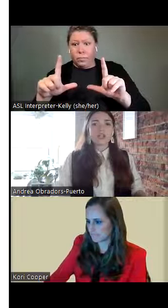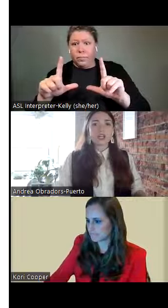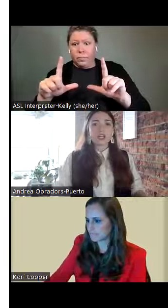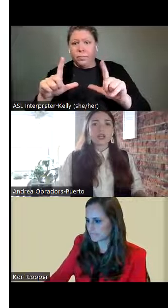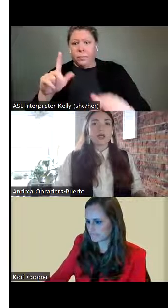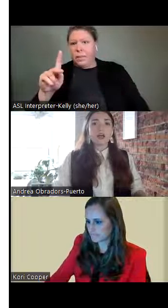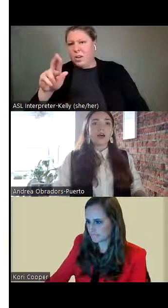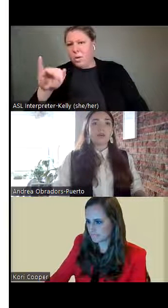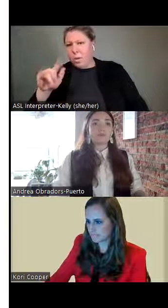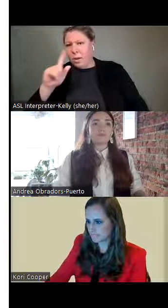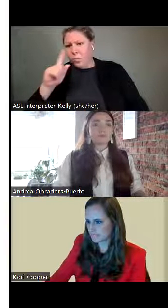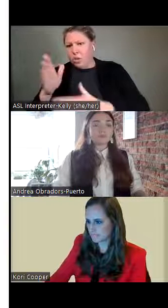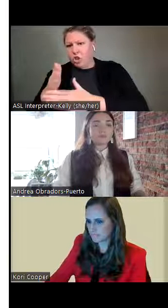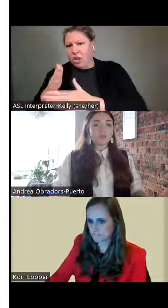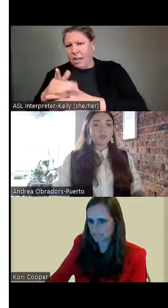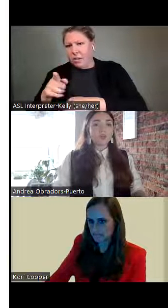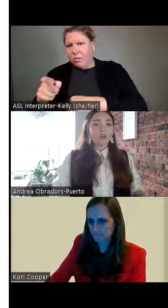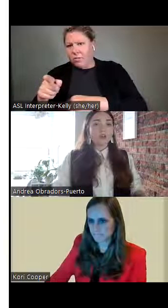be sharing the